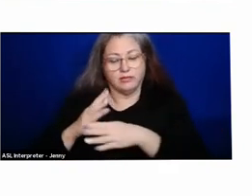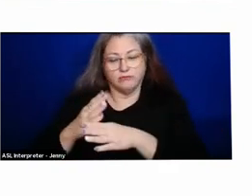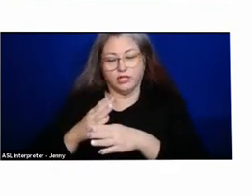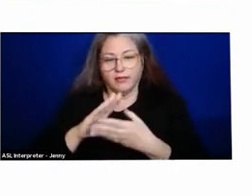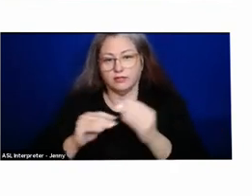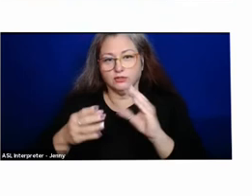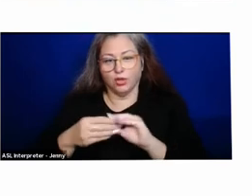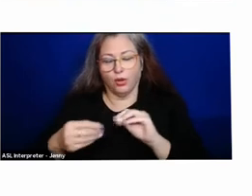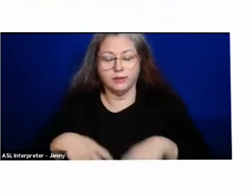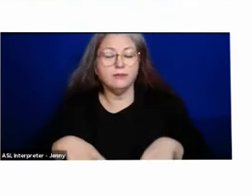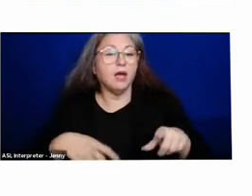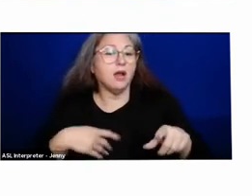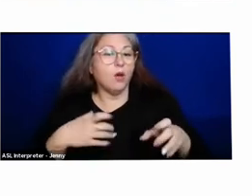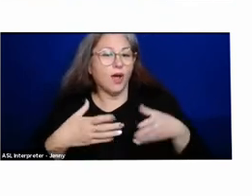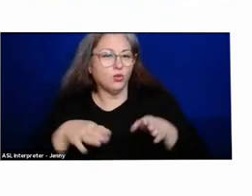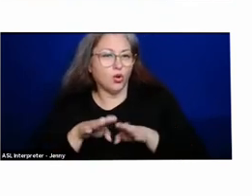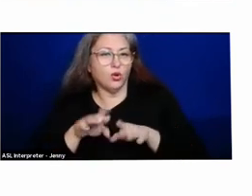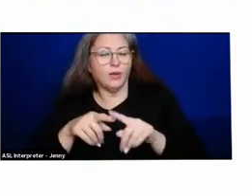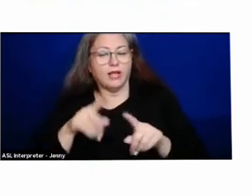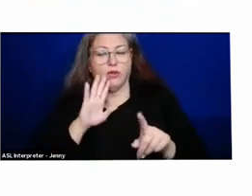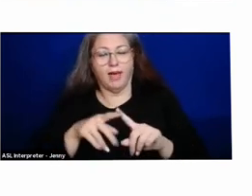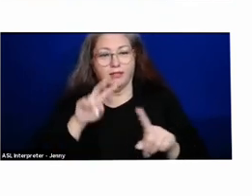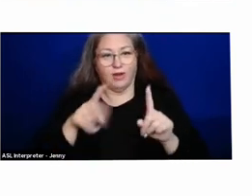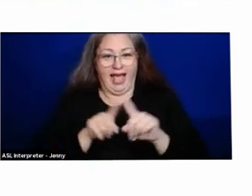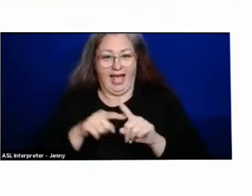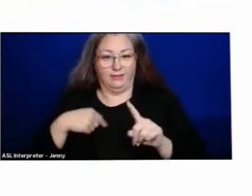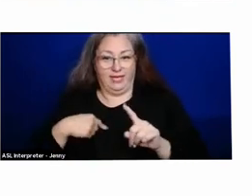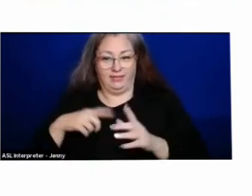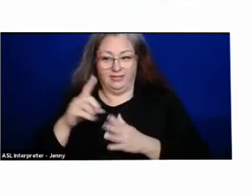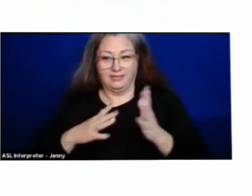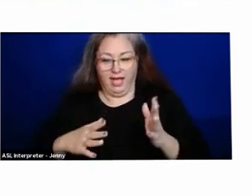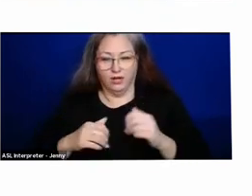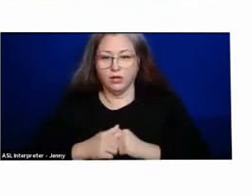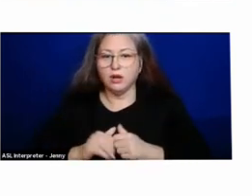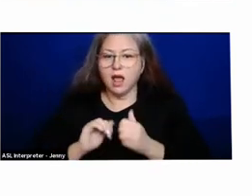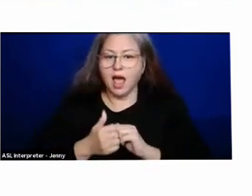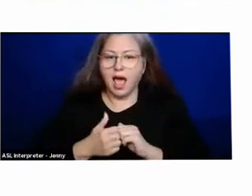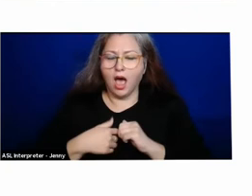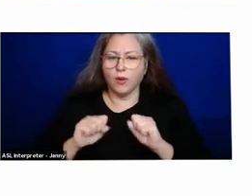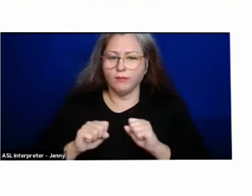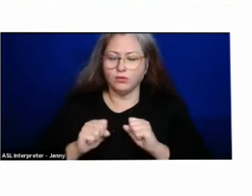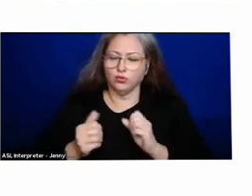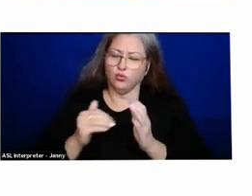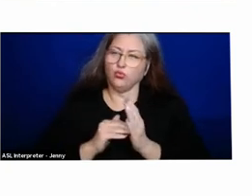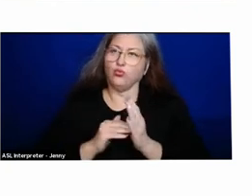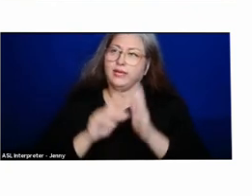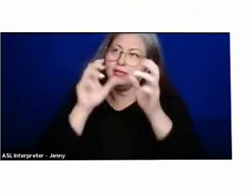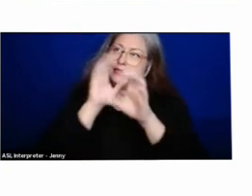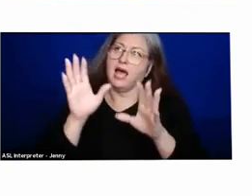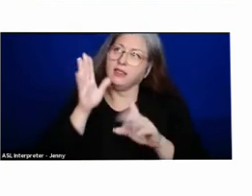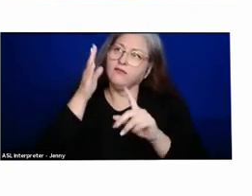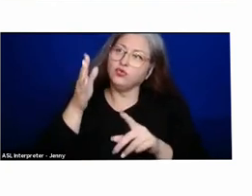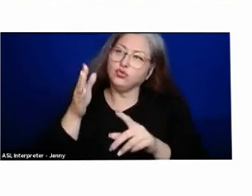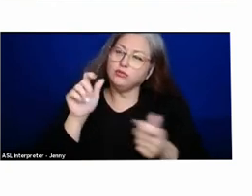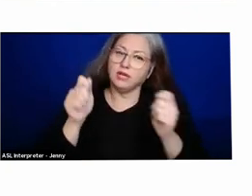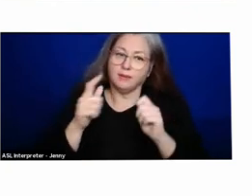like to end by saying something from the perspective of a designer. How can we redesign our future? Because, you know, growing